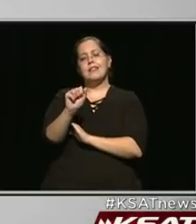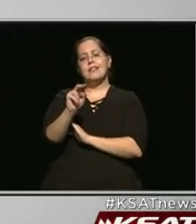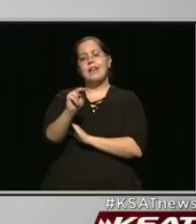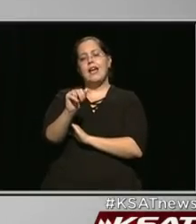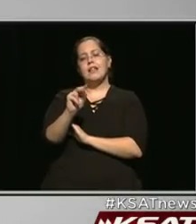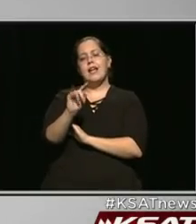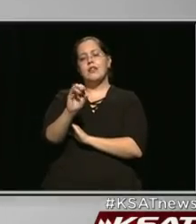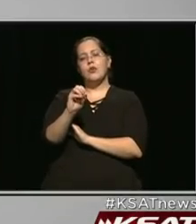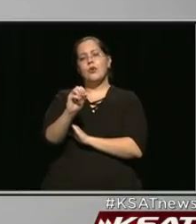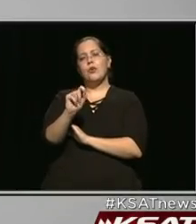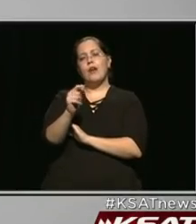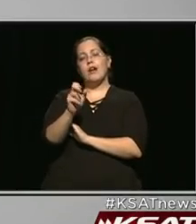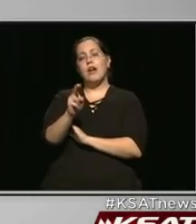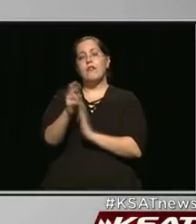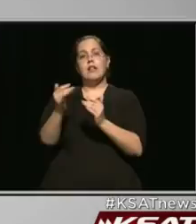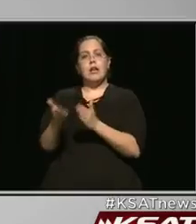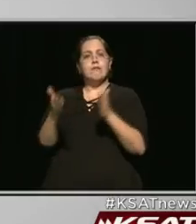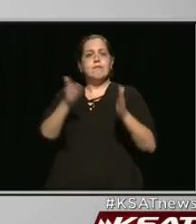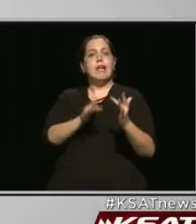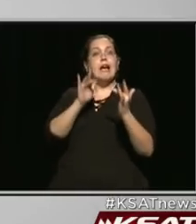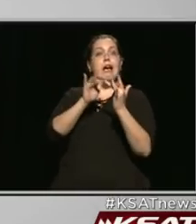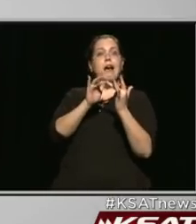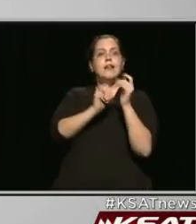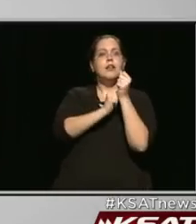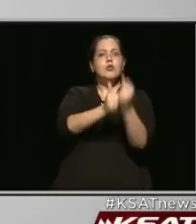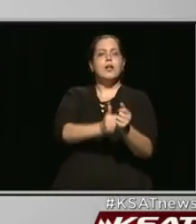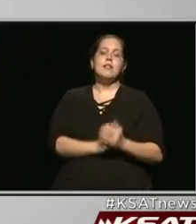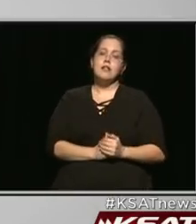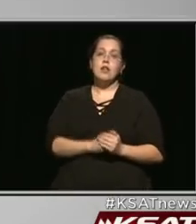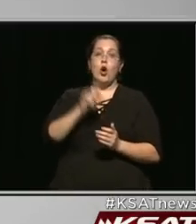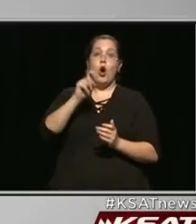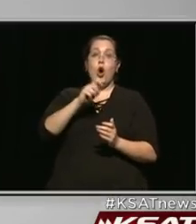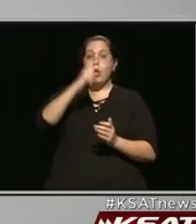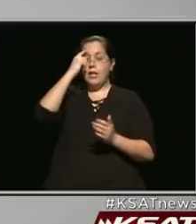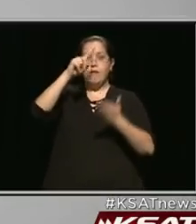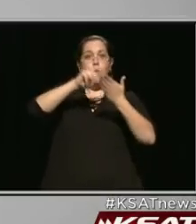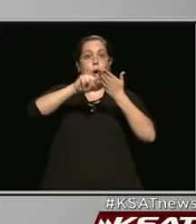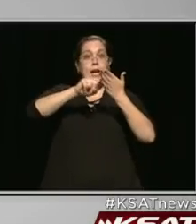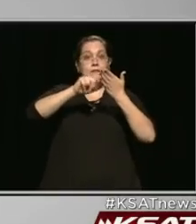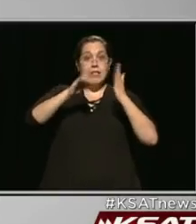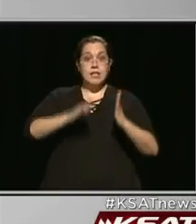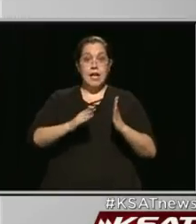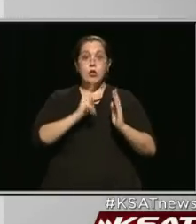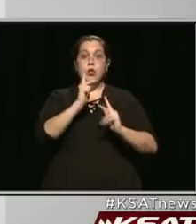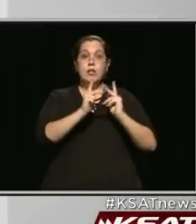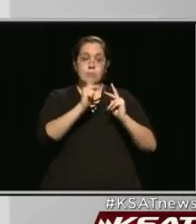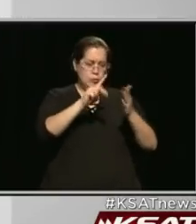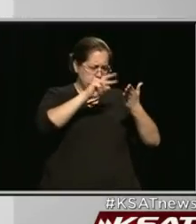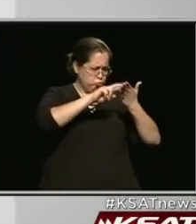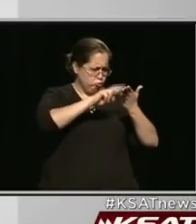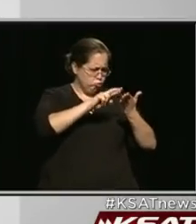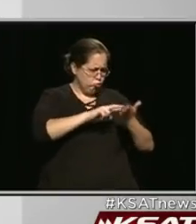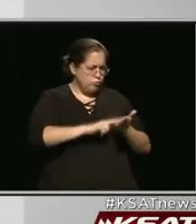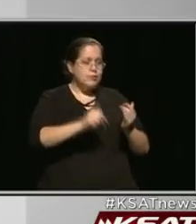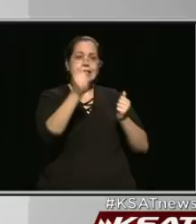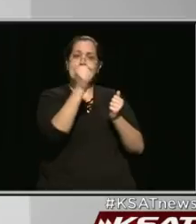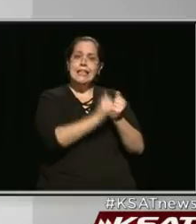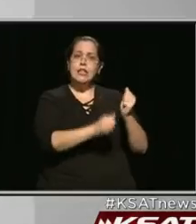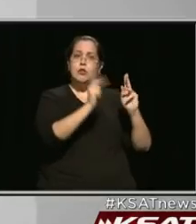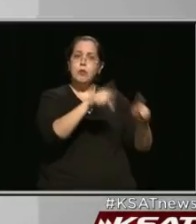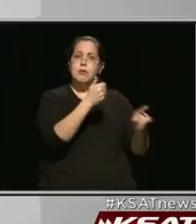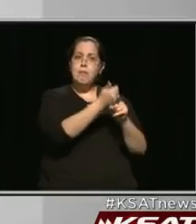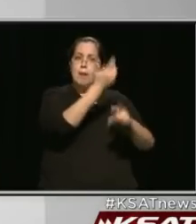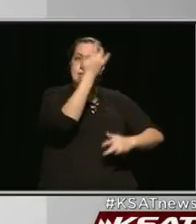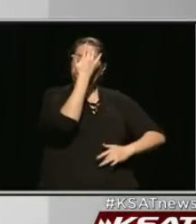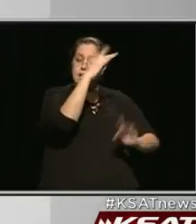covid19.sanantonio.gov. Let's move over now to contact tracing. Our need for case investigators, those people that look into each and every single case